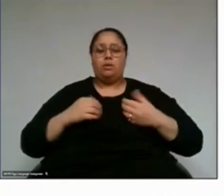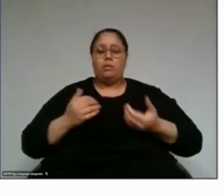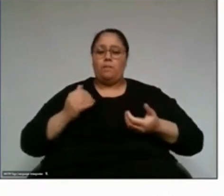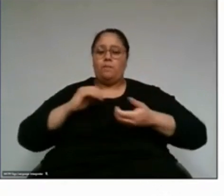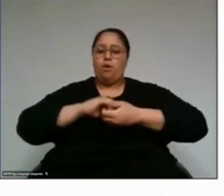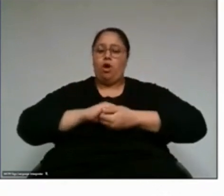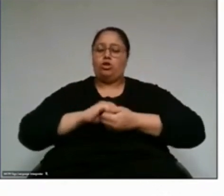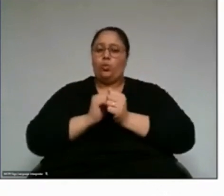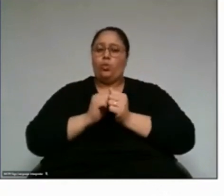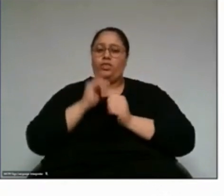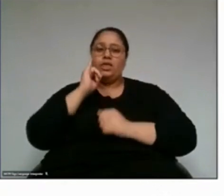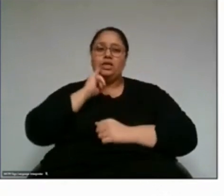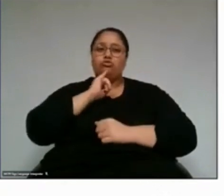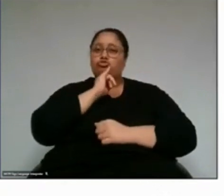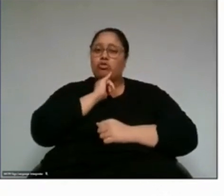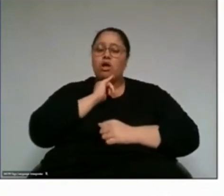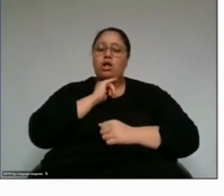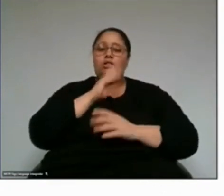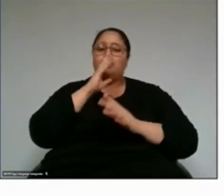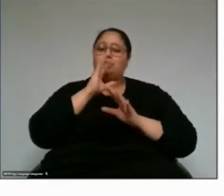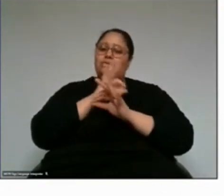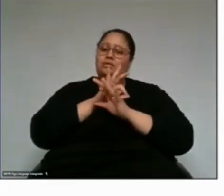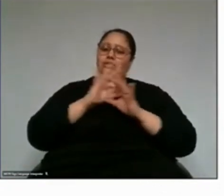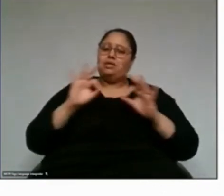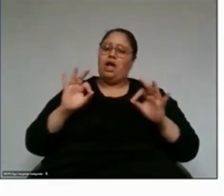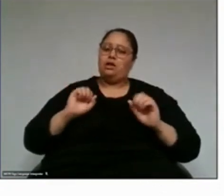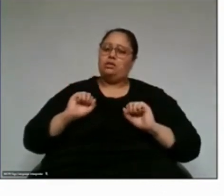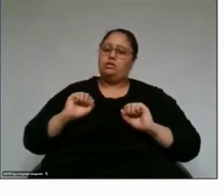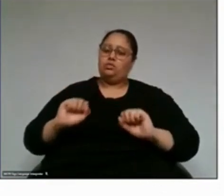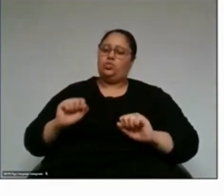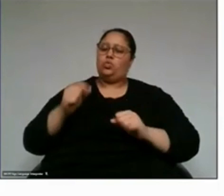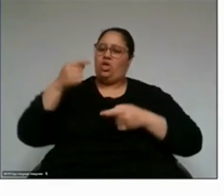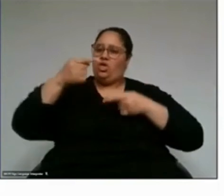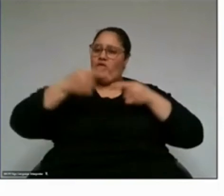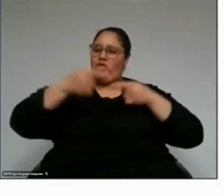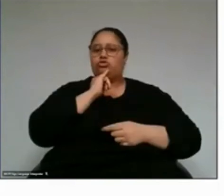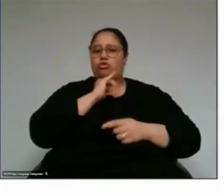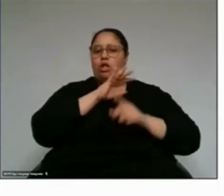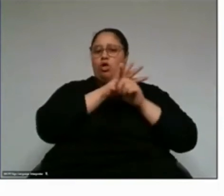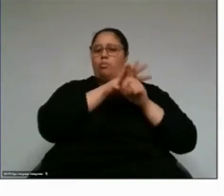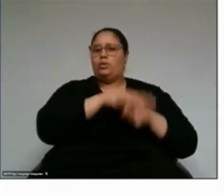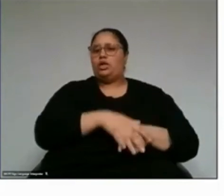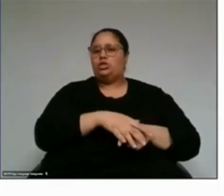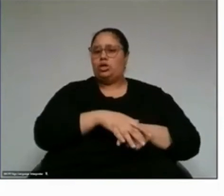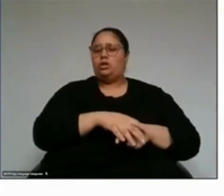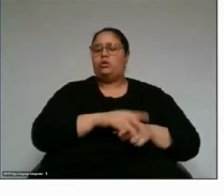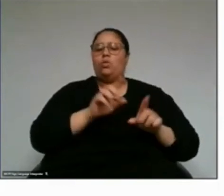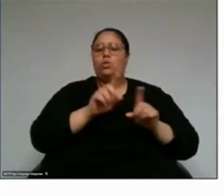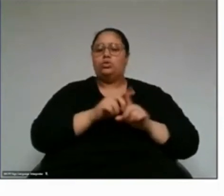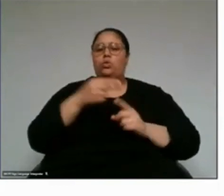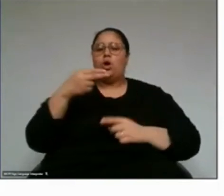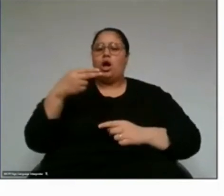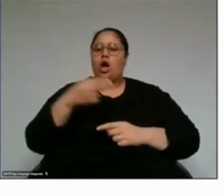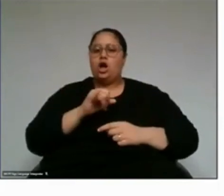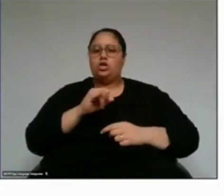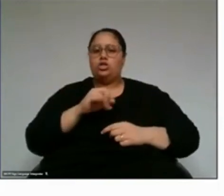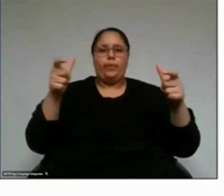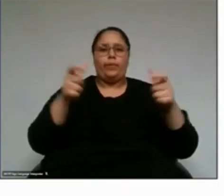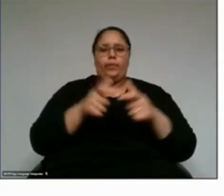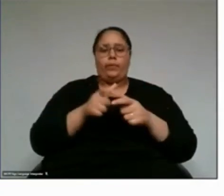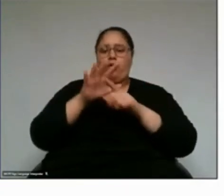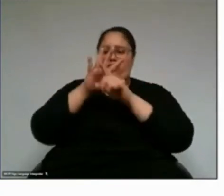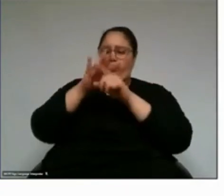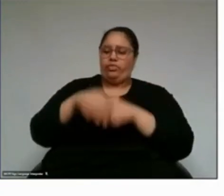partnerships with Israel, by silencing those who are critical of Israeli oppression. Herzlia is marginalizing